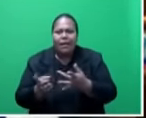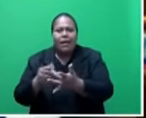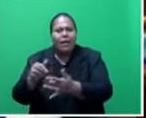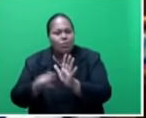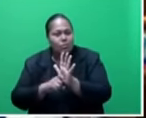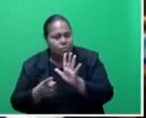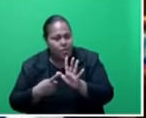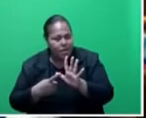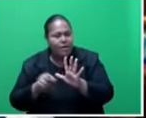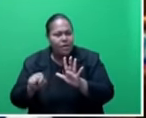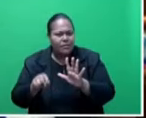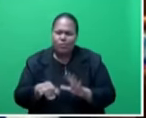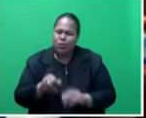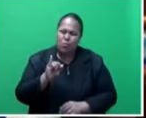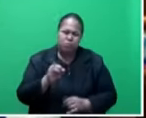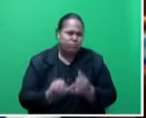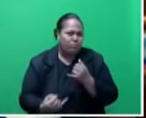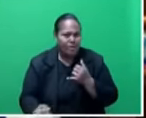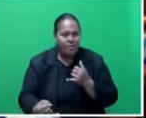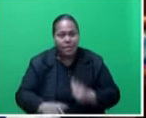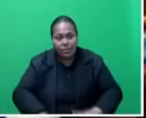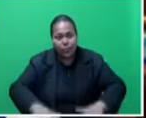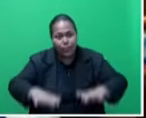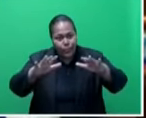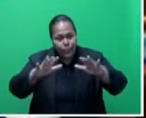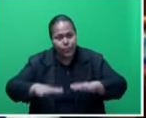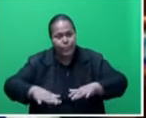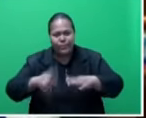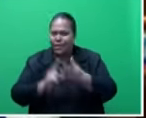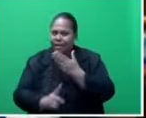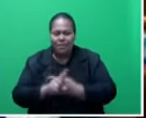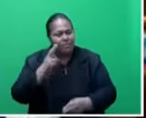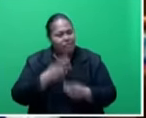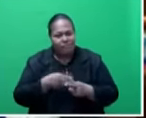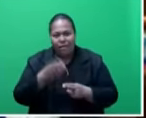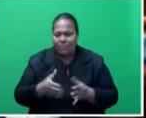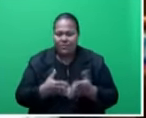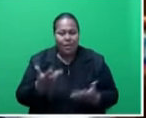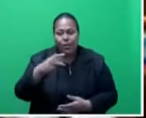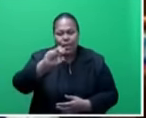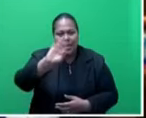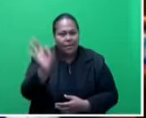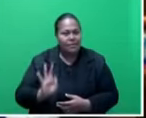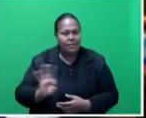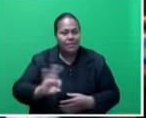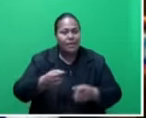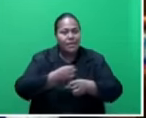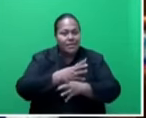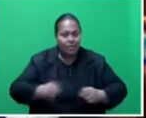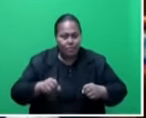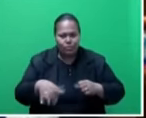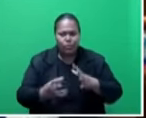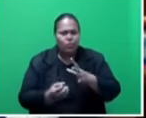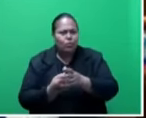also badly affected by floodings in low-lying areas, with farmers experiencing more than 80% damage to their crops.